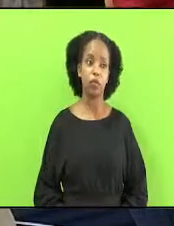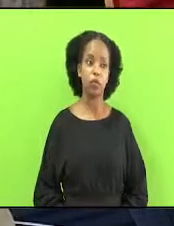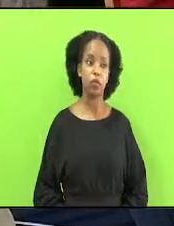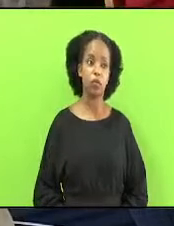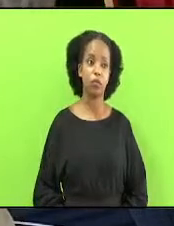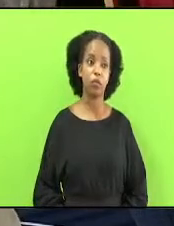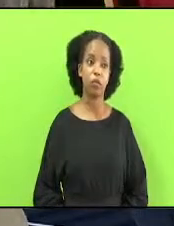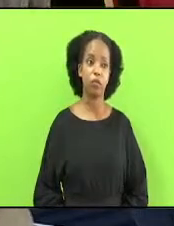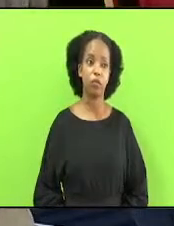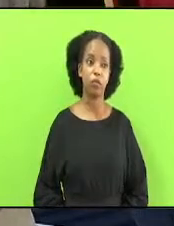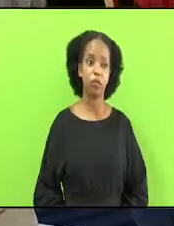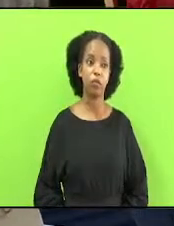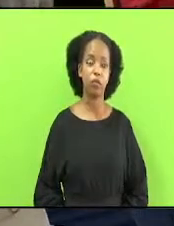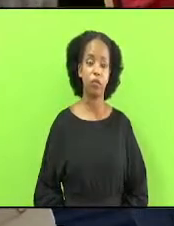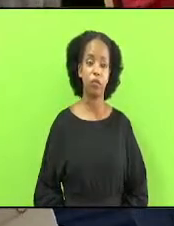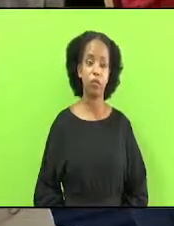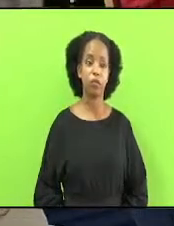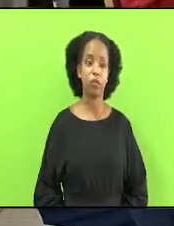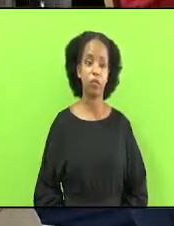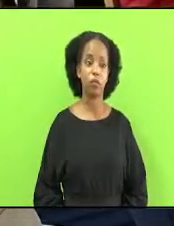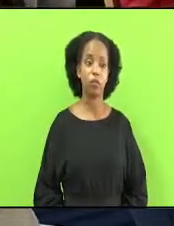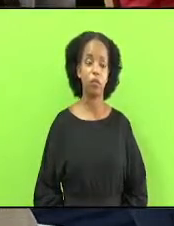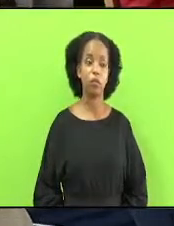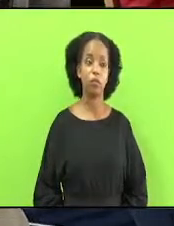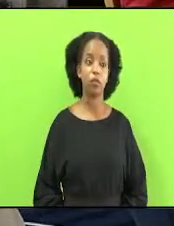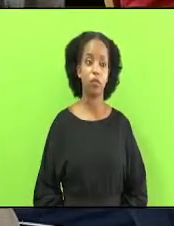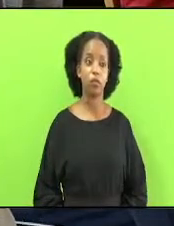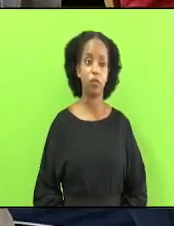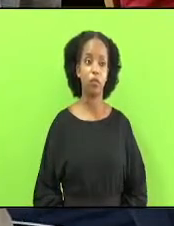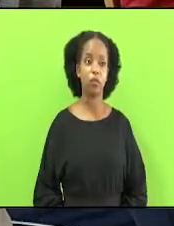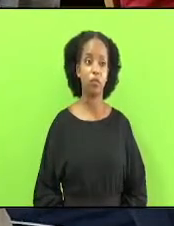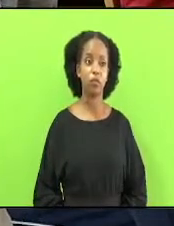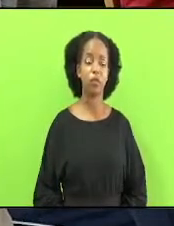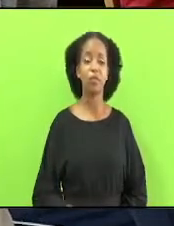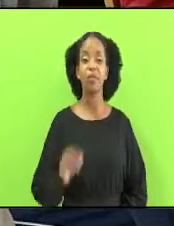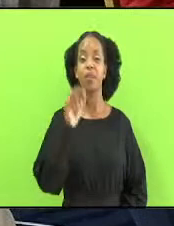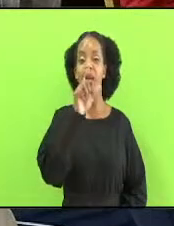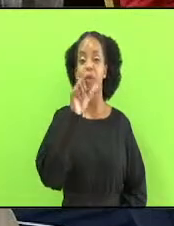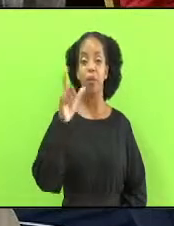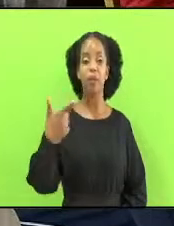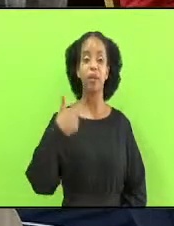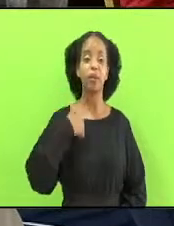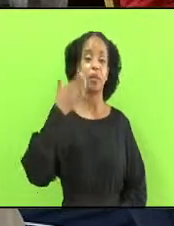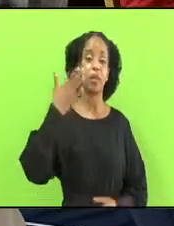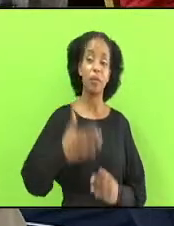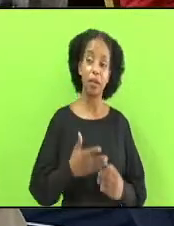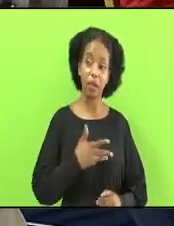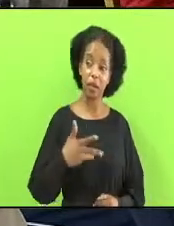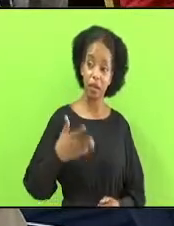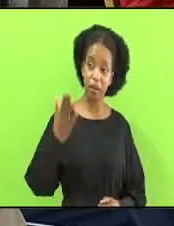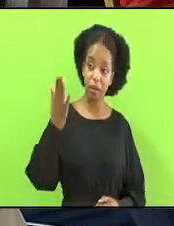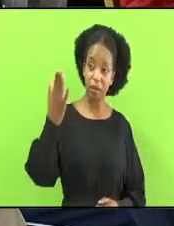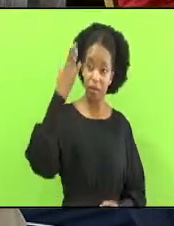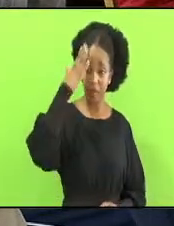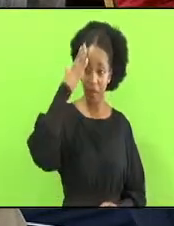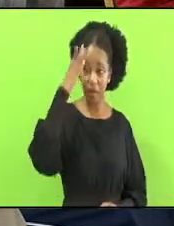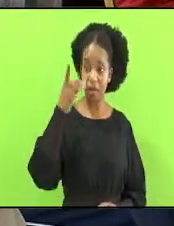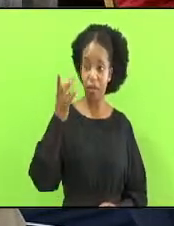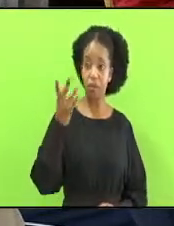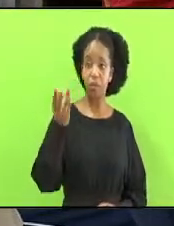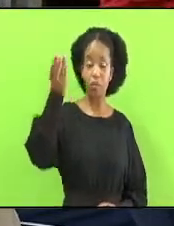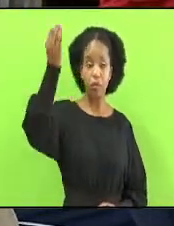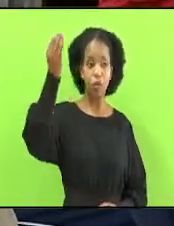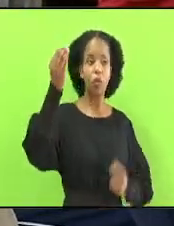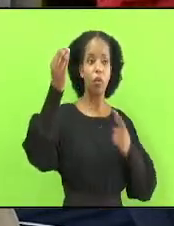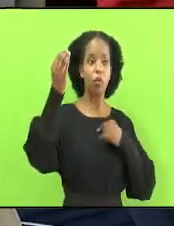are capacitated to raise those children. Remphetlo ke felelwa ke mafoko mme wa nkitse ke gola le wena la o le mogolo mo go nna mme ba re ke golela